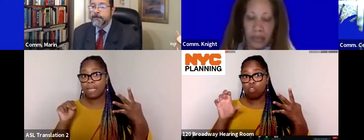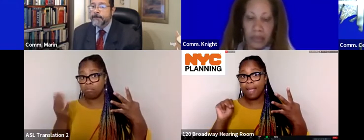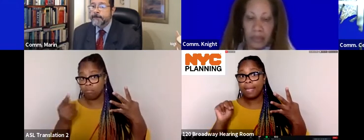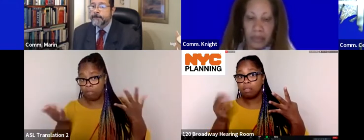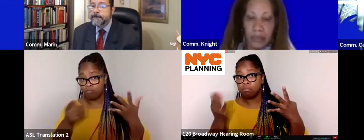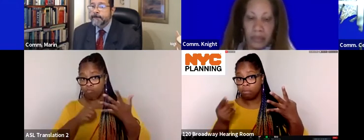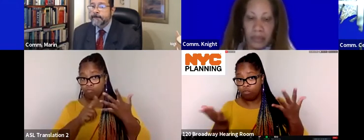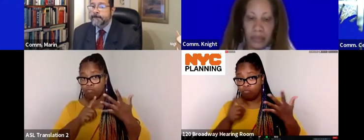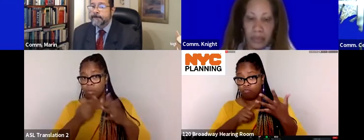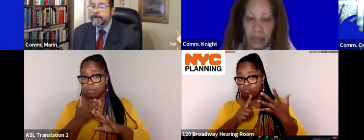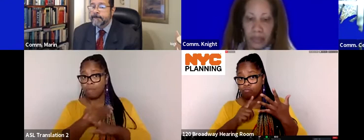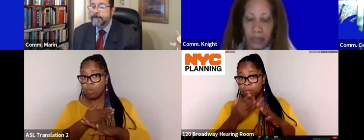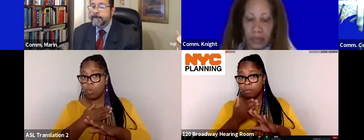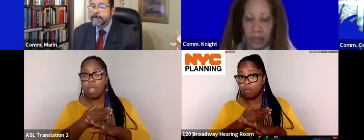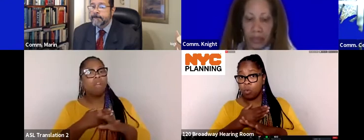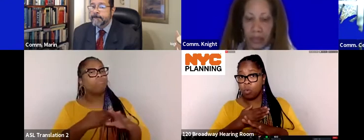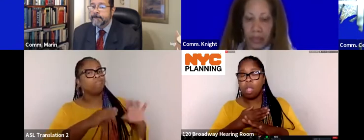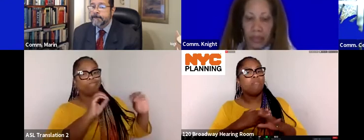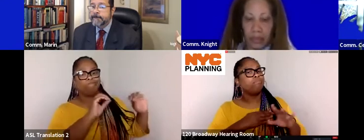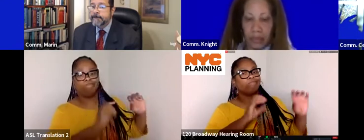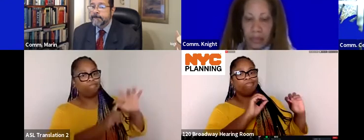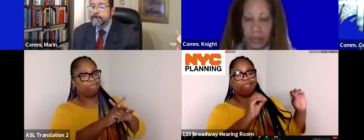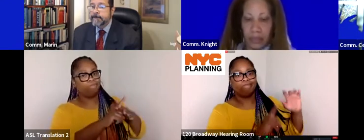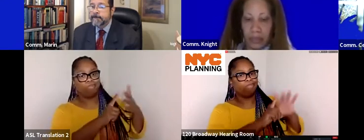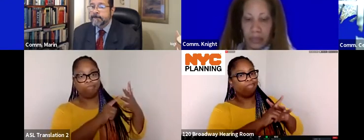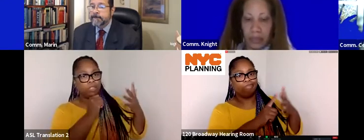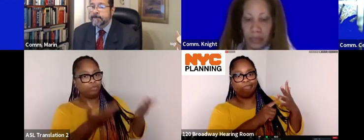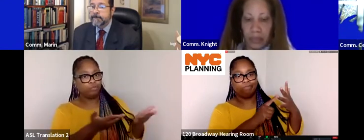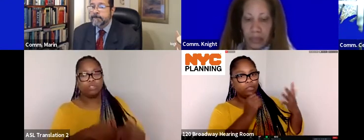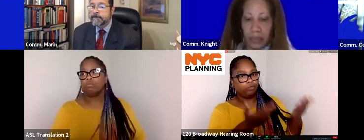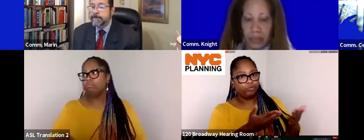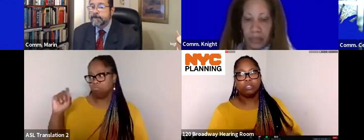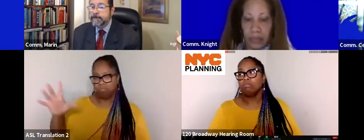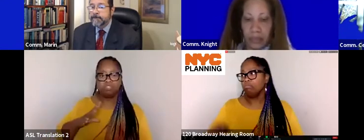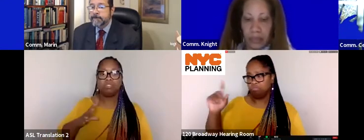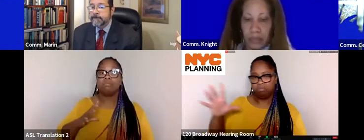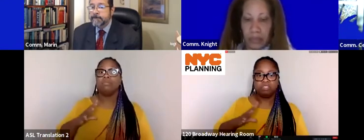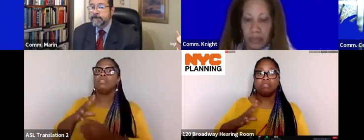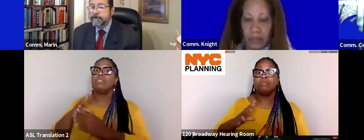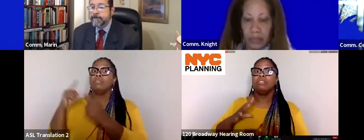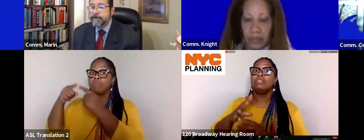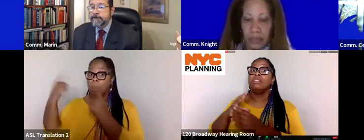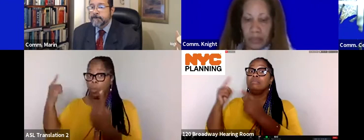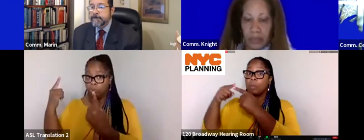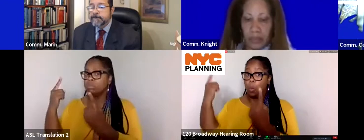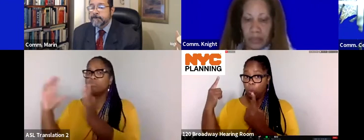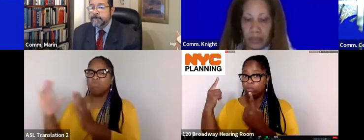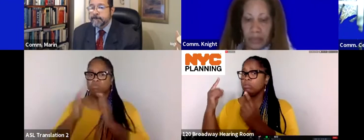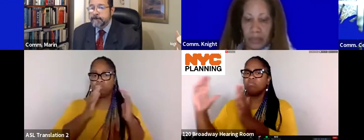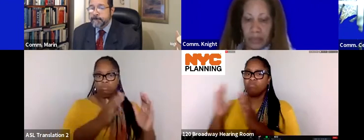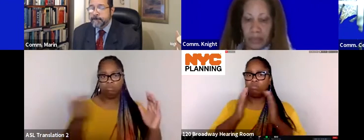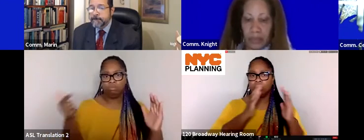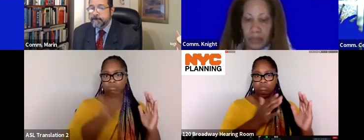the... No, she is not yet in the room. She's not okay. In the room. We will now move to speakers in favor, starting with